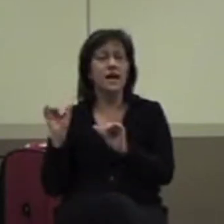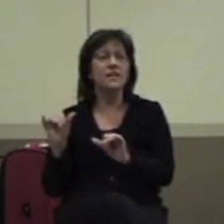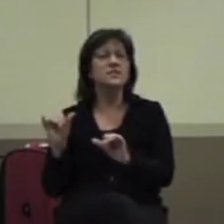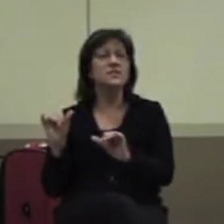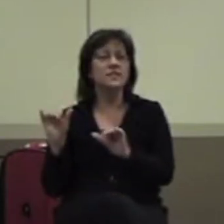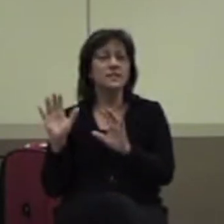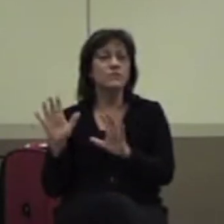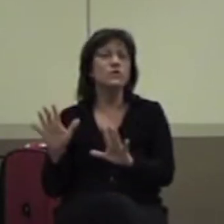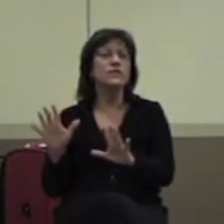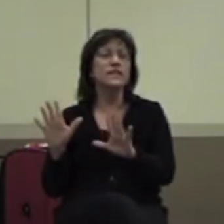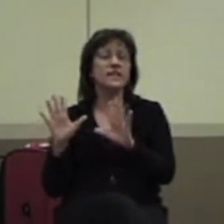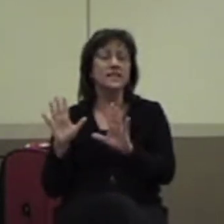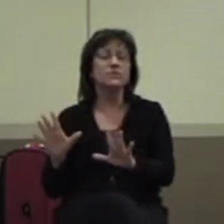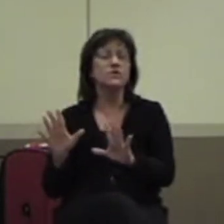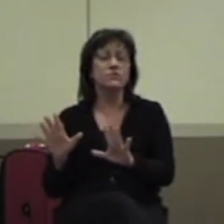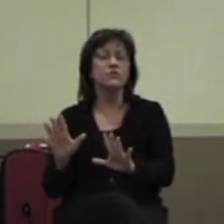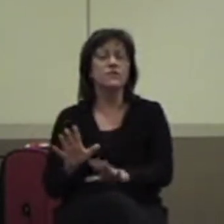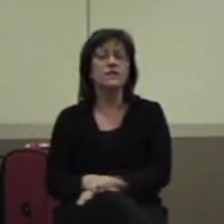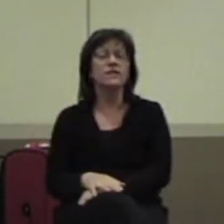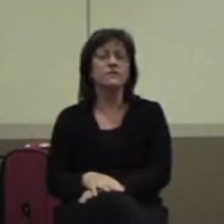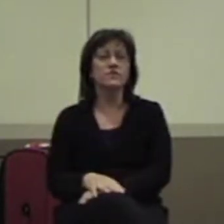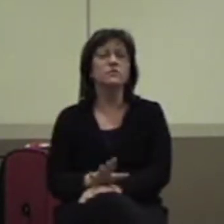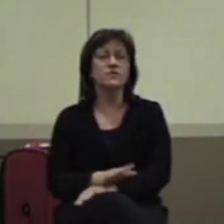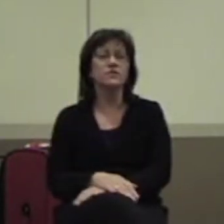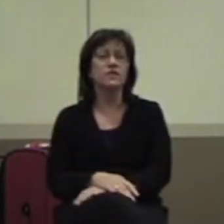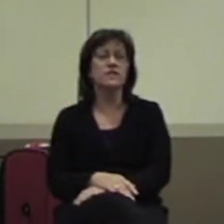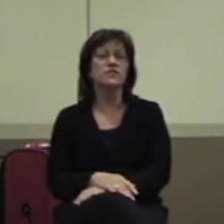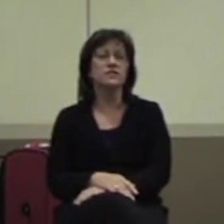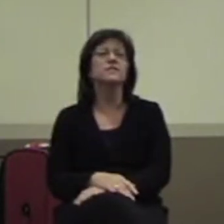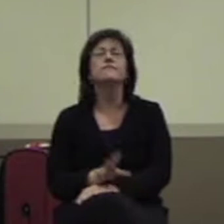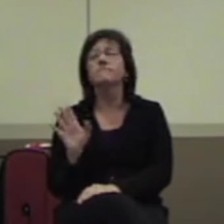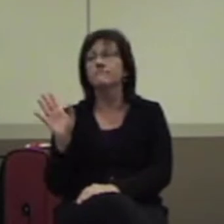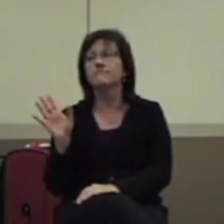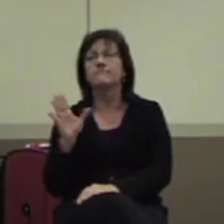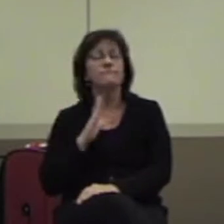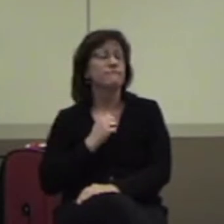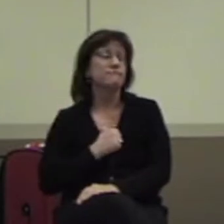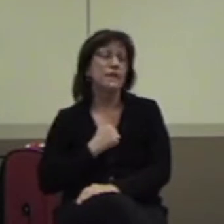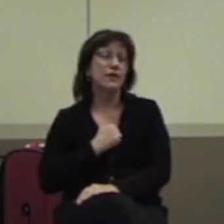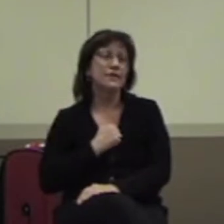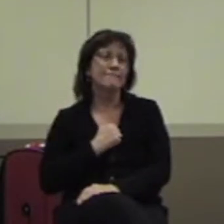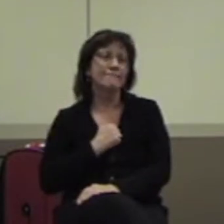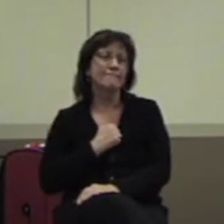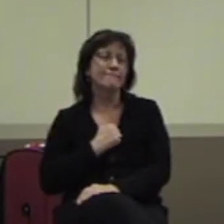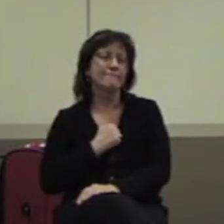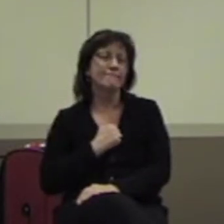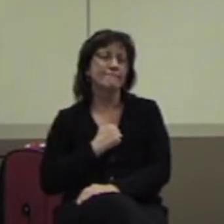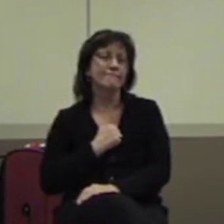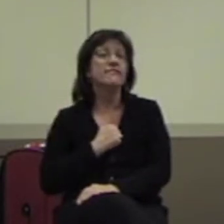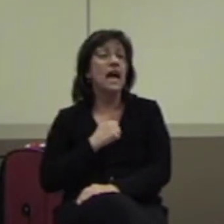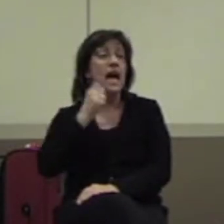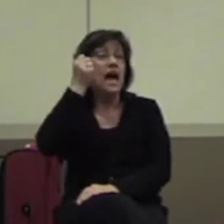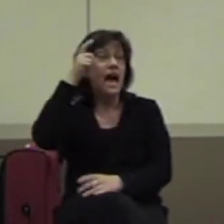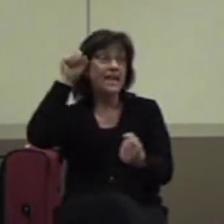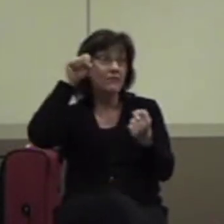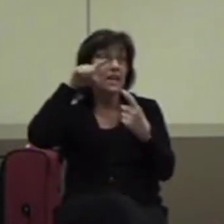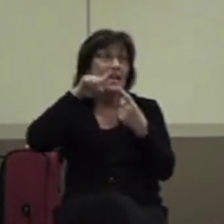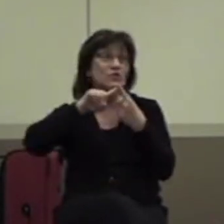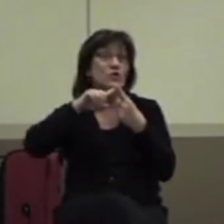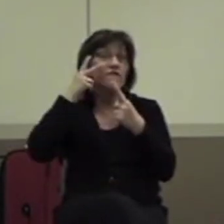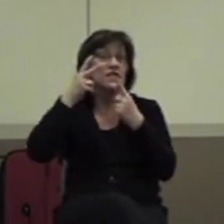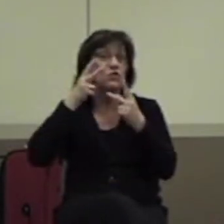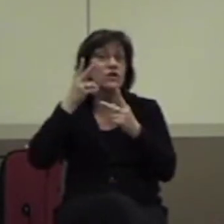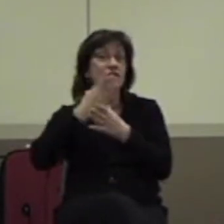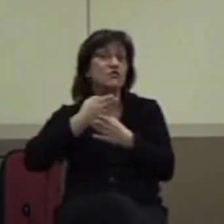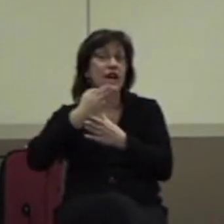just that was constantly moving, and Sorry. it was really a visual distraction. Sorry, I can relate to visual distractions.